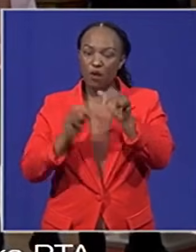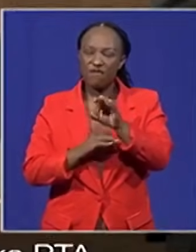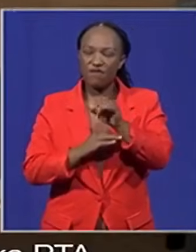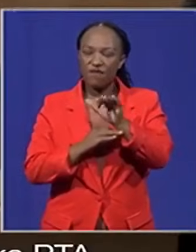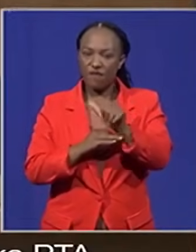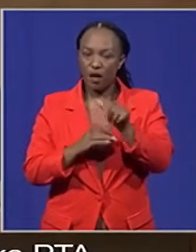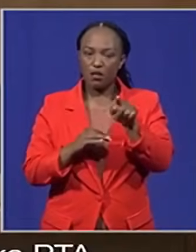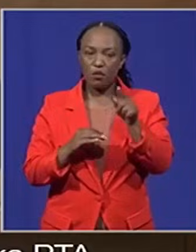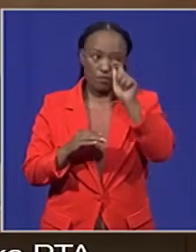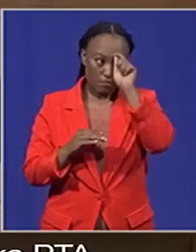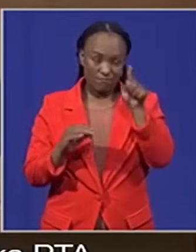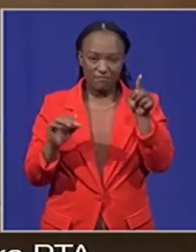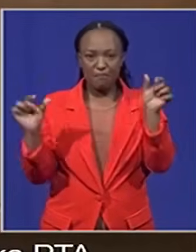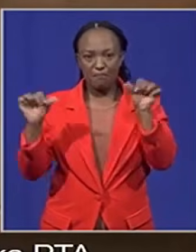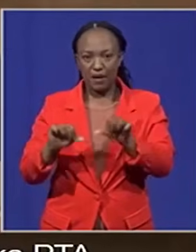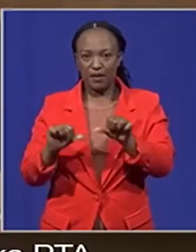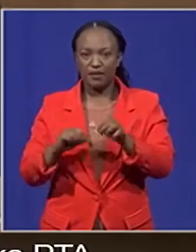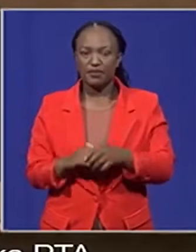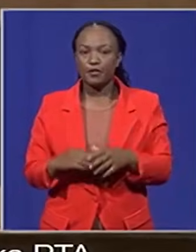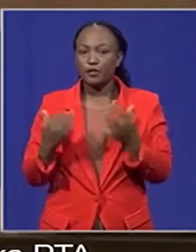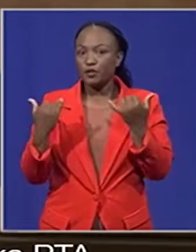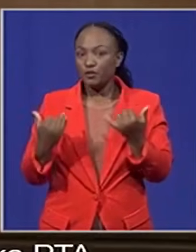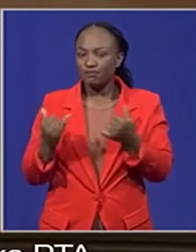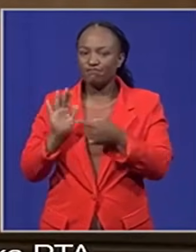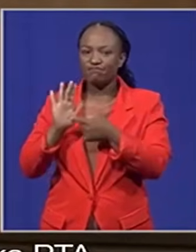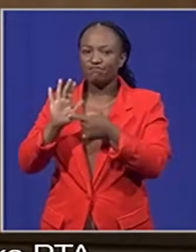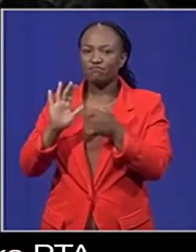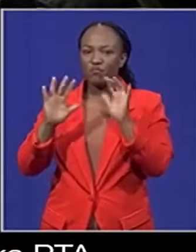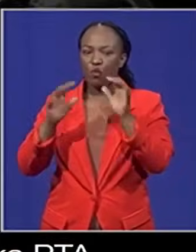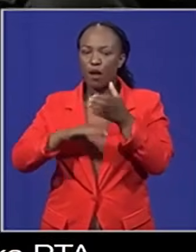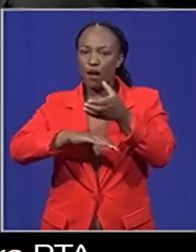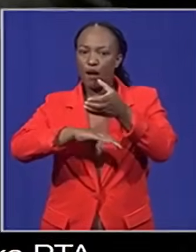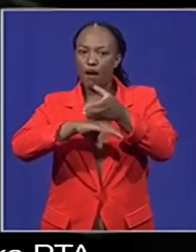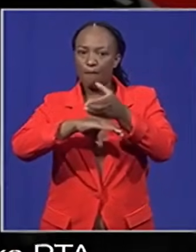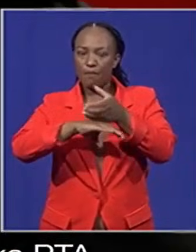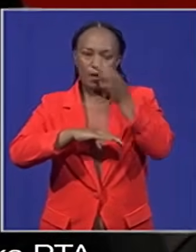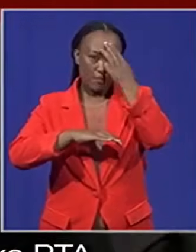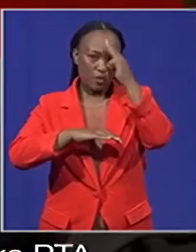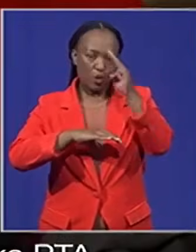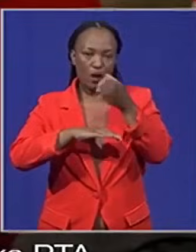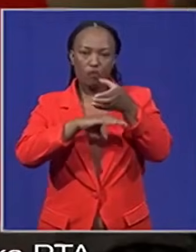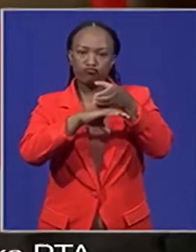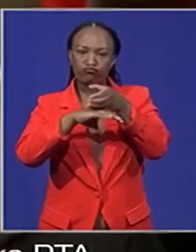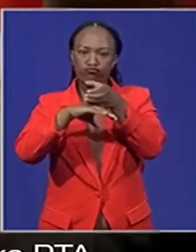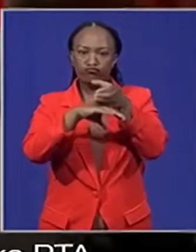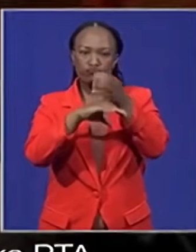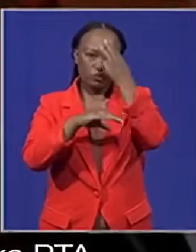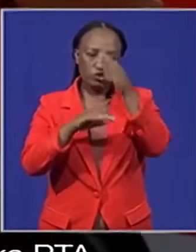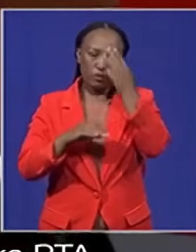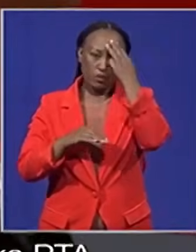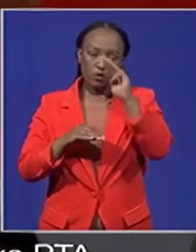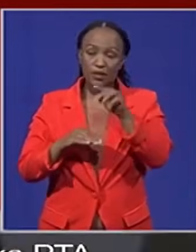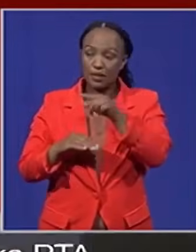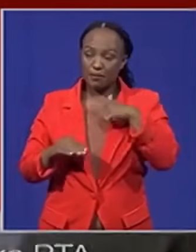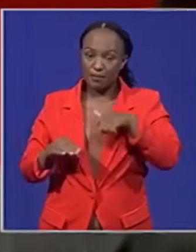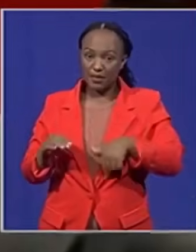back. Go hlolwe go swere lesolo la pontšho ya sebjana sa mogopo wa lefase ka Pretoria seo se amogetšwego ke